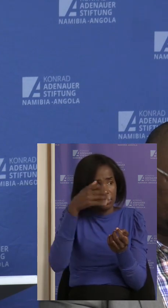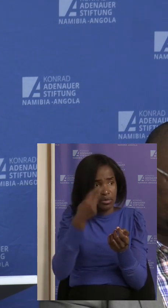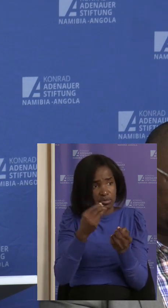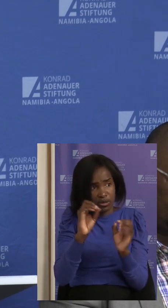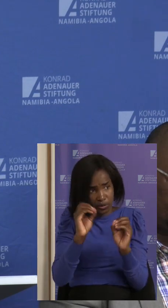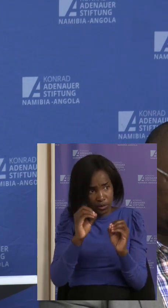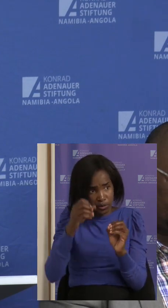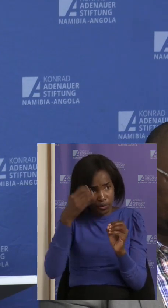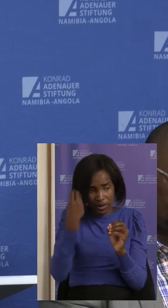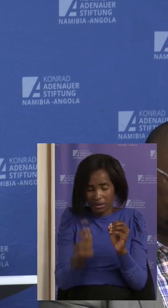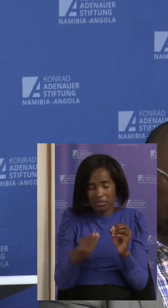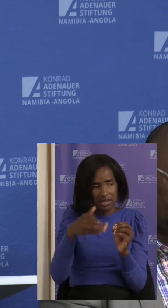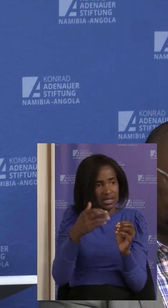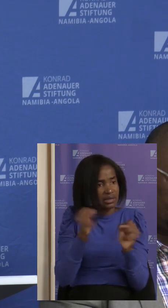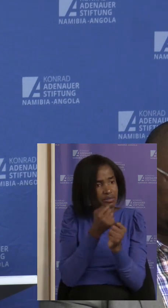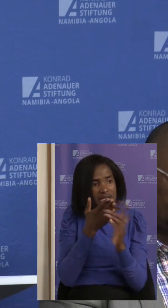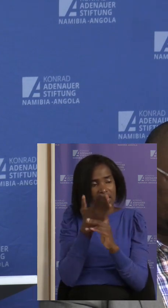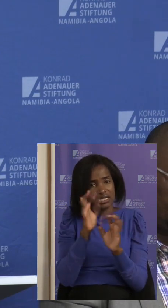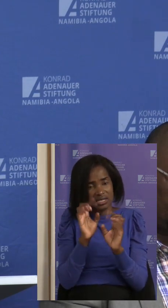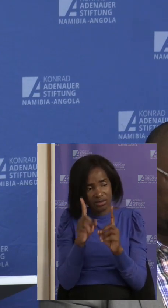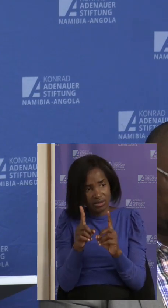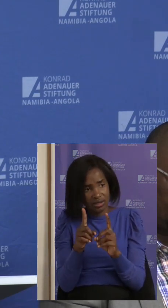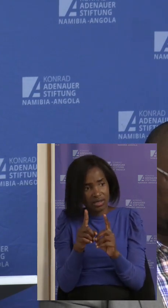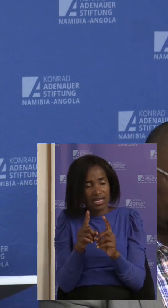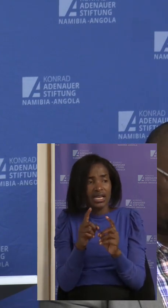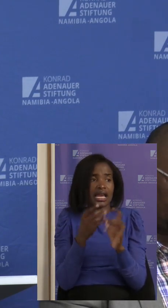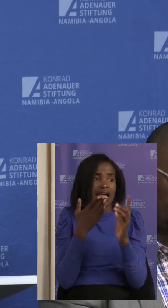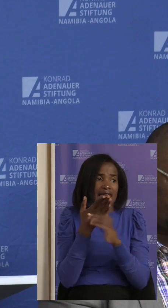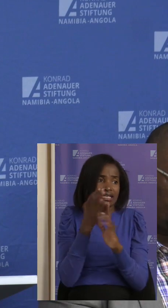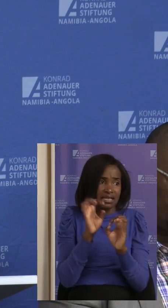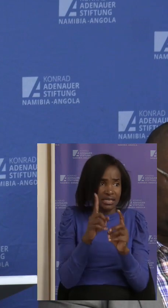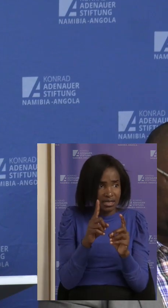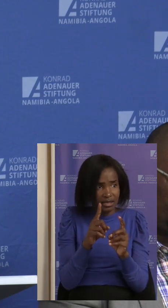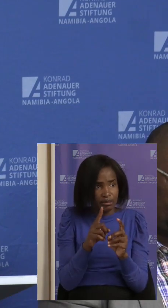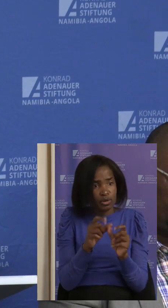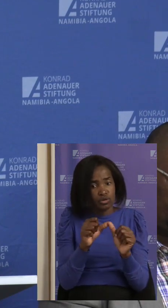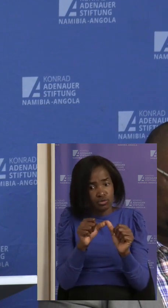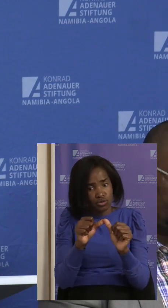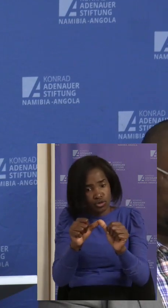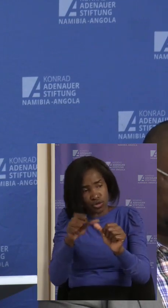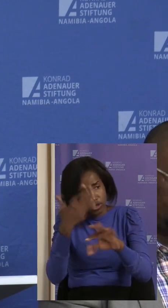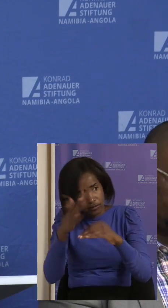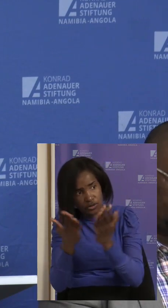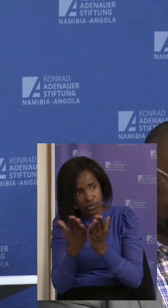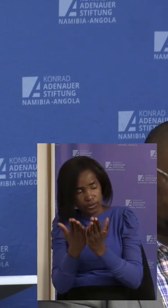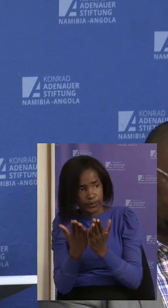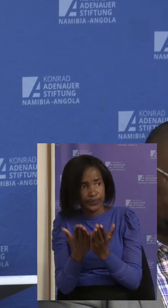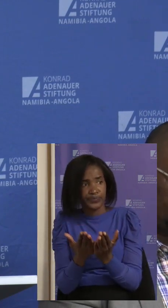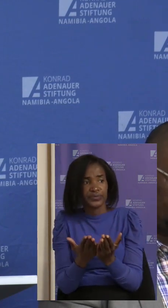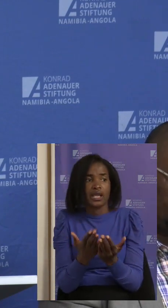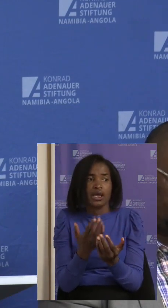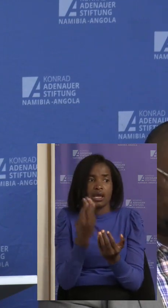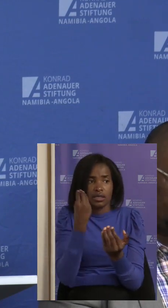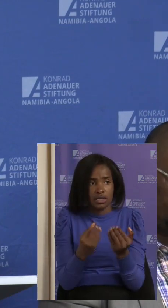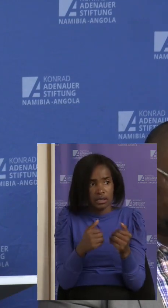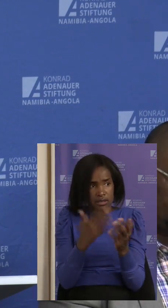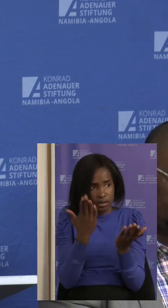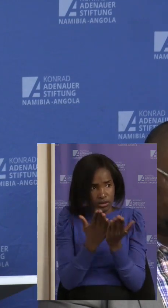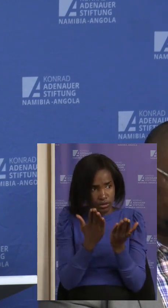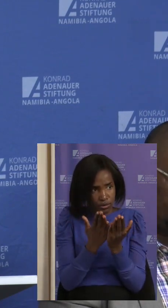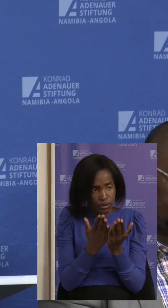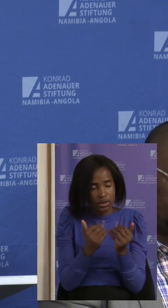child's ability to access education, not only to access education, but to finish it. So some of them, they get a chance, they get a sponsor,